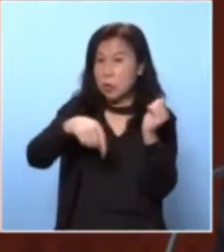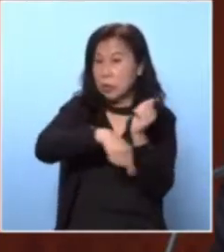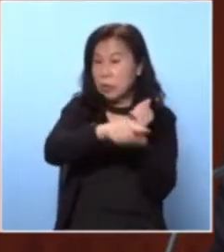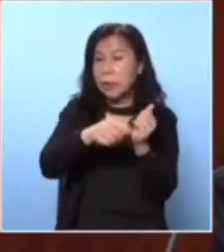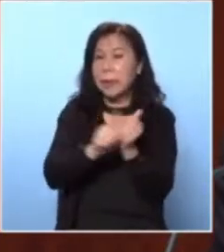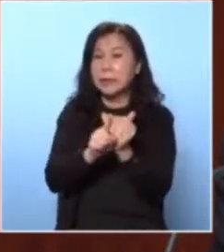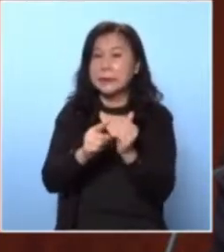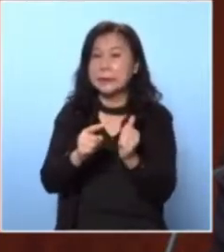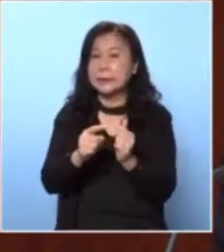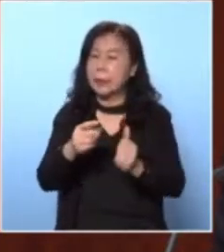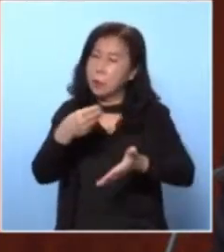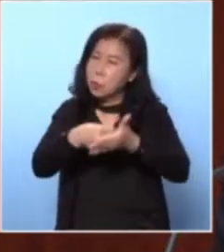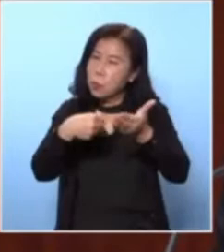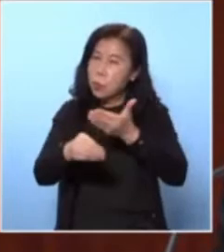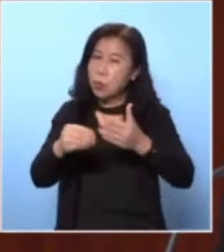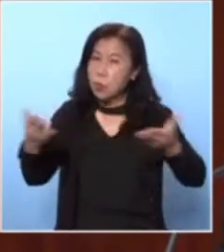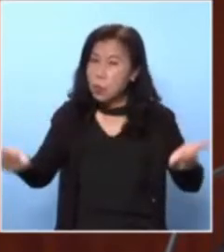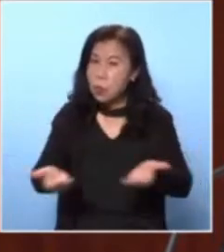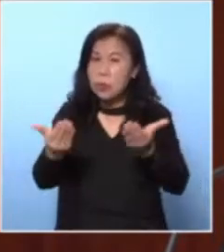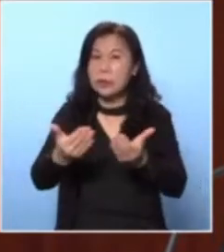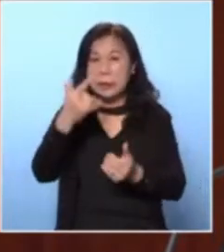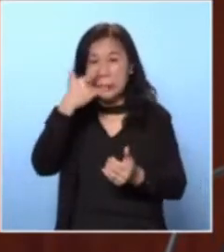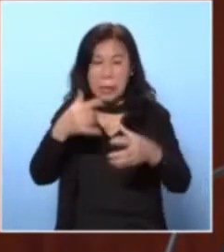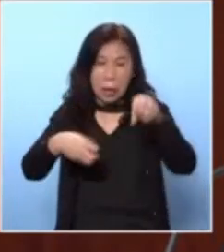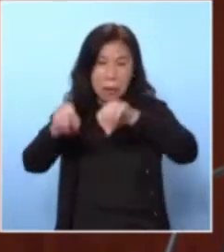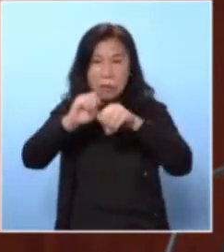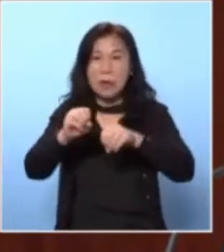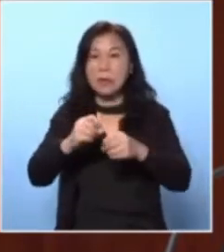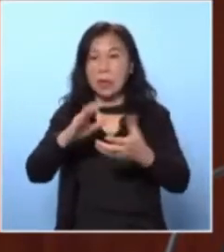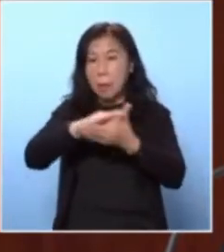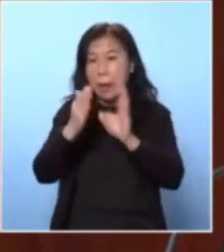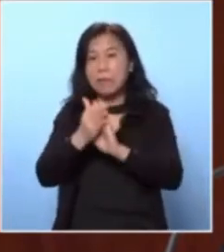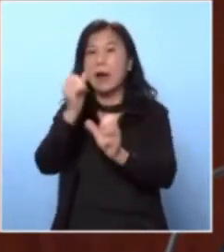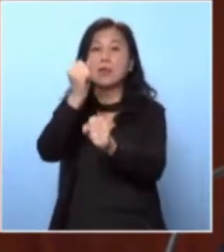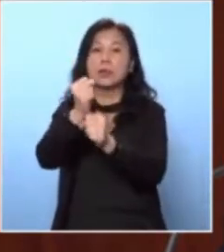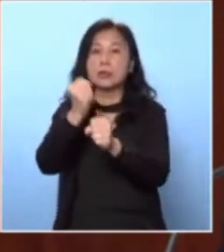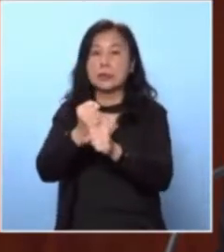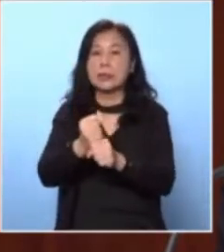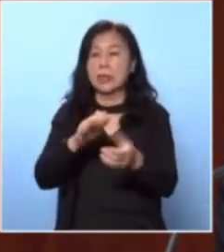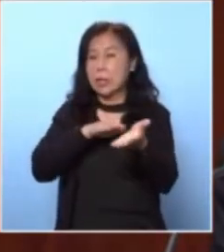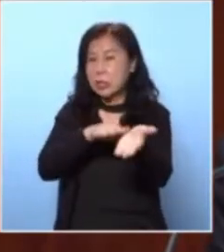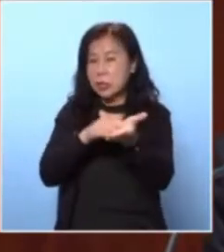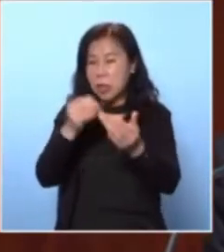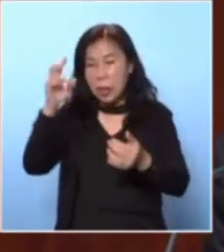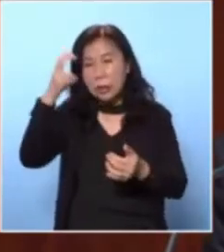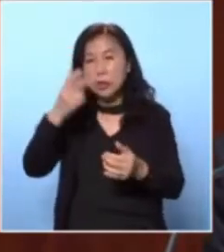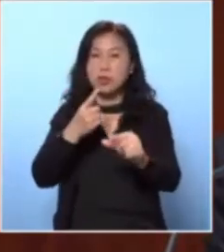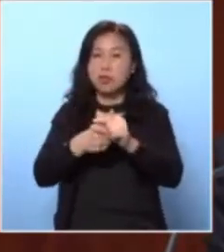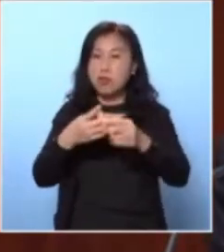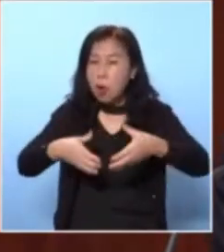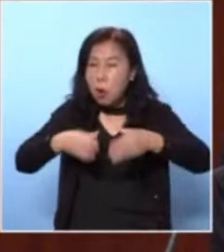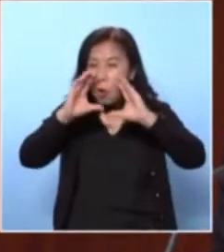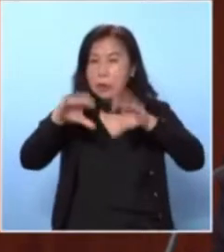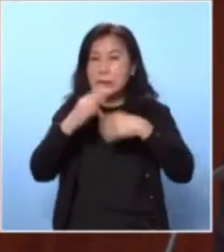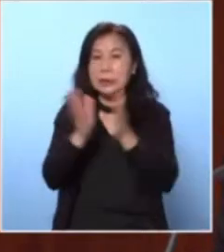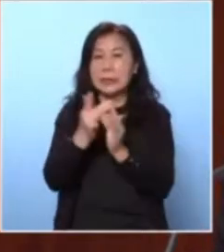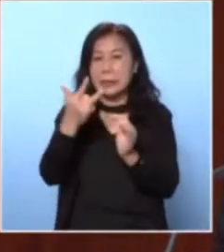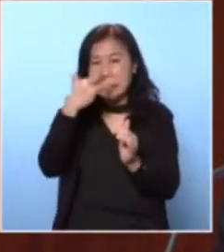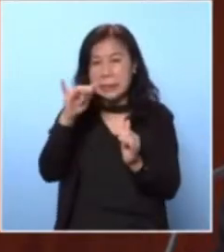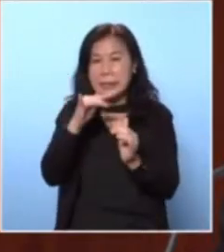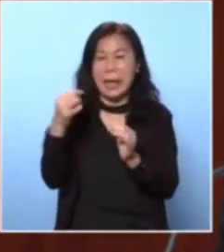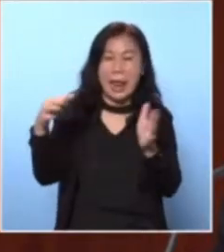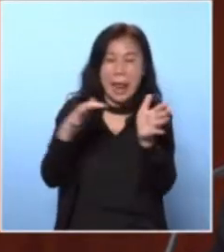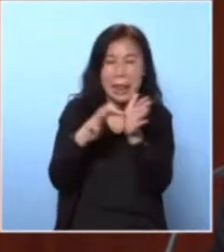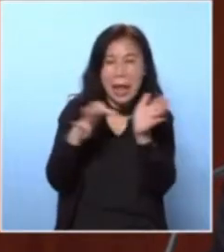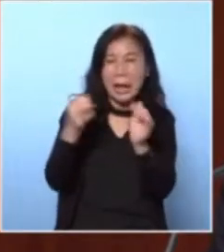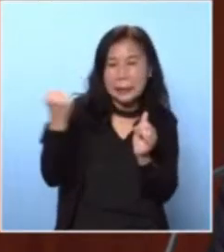new growth potential with industry-oriented approach, developing such emerging strategic areas as I&T, creative industries,